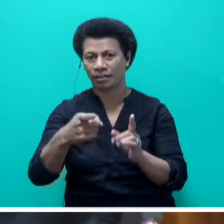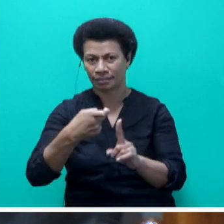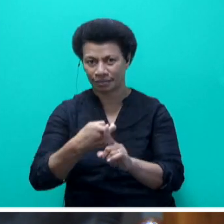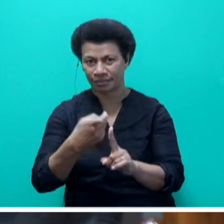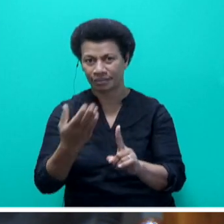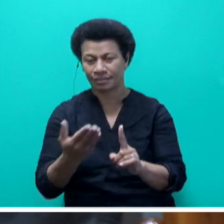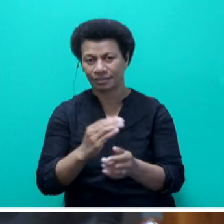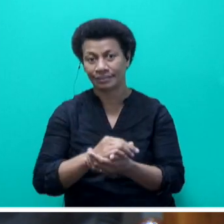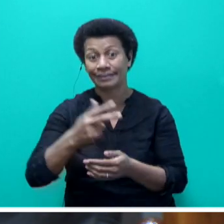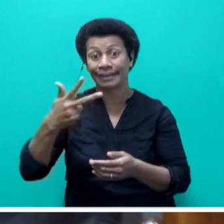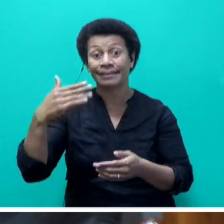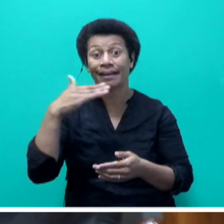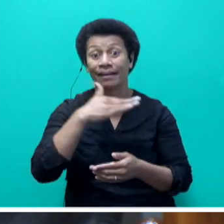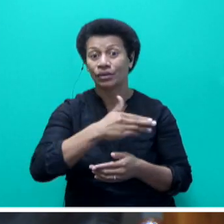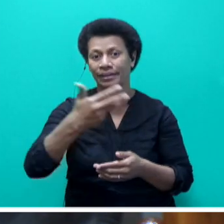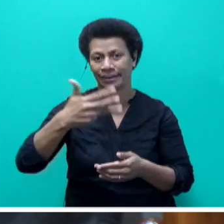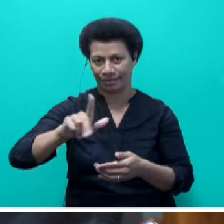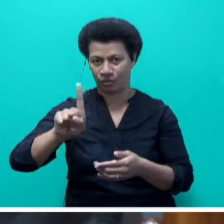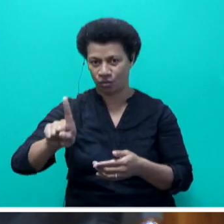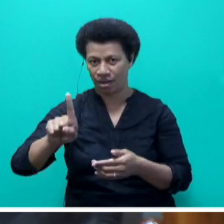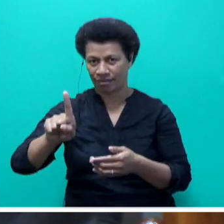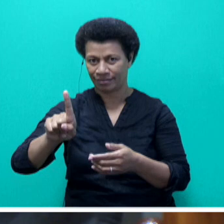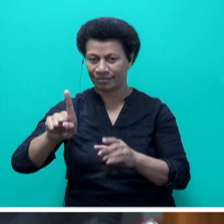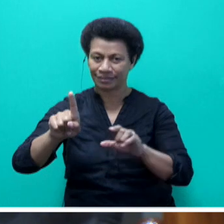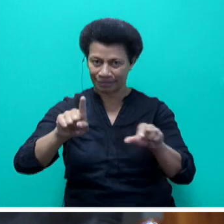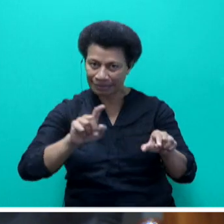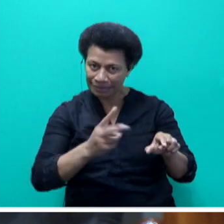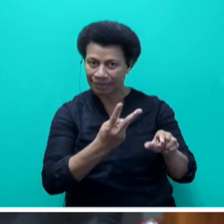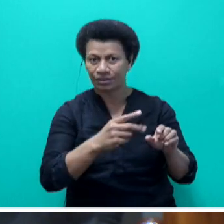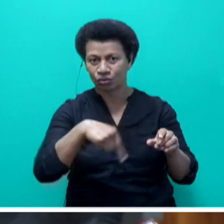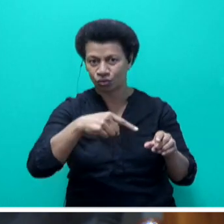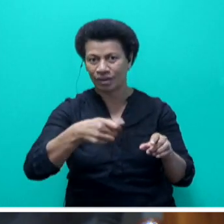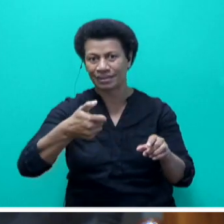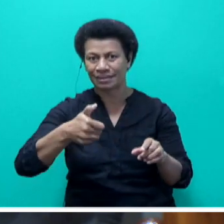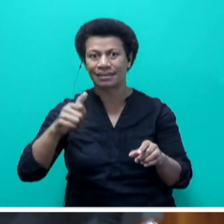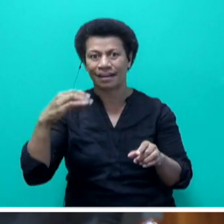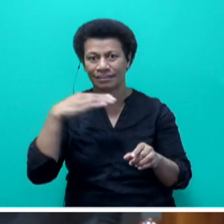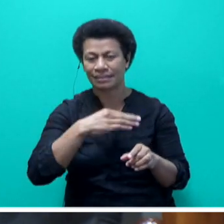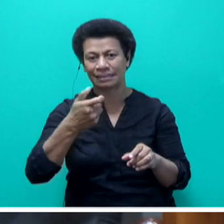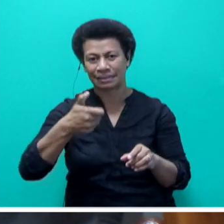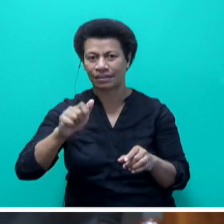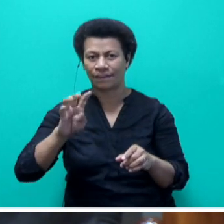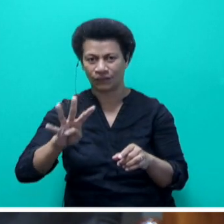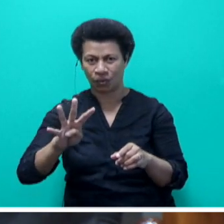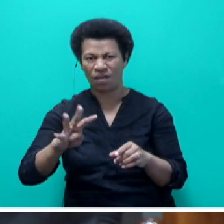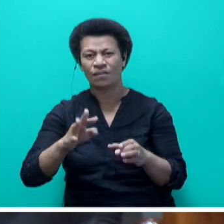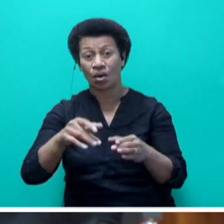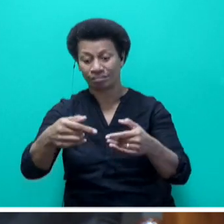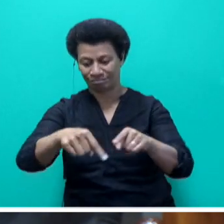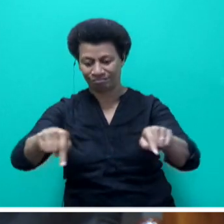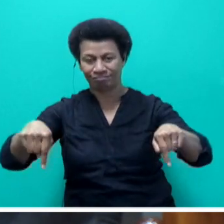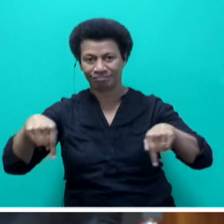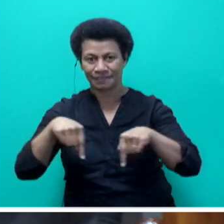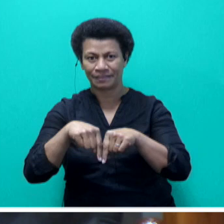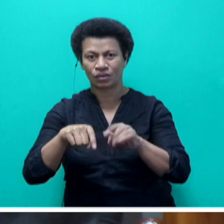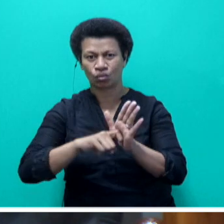at about 891, followed by Suva, which is 664 lots block rezoned. So that's a substantial increase